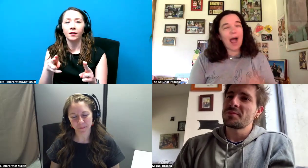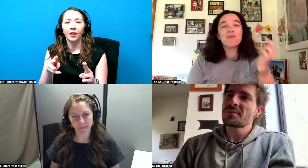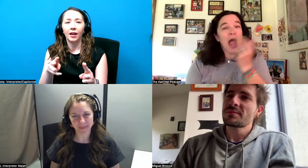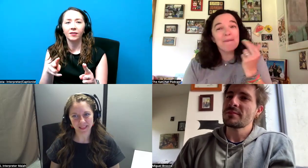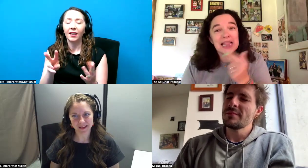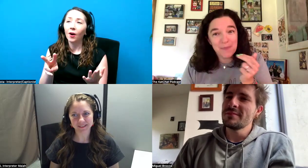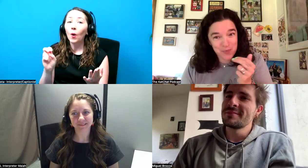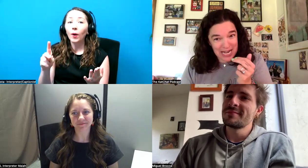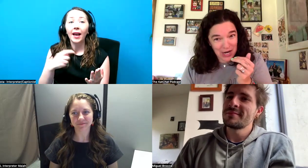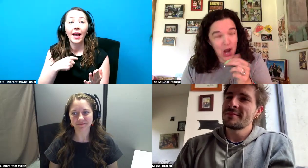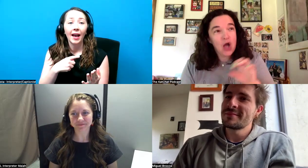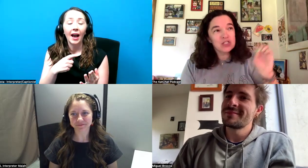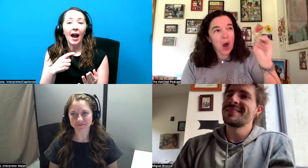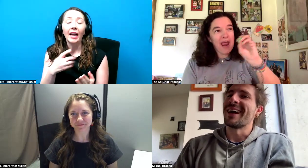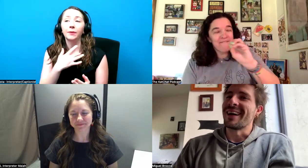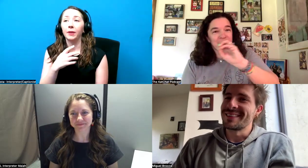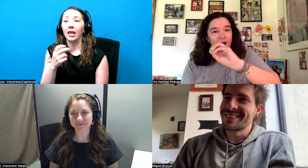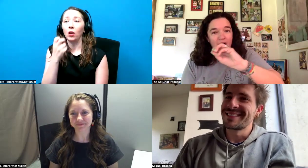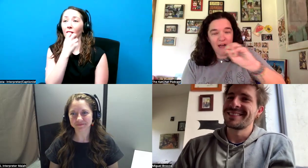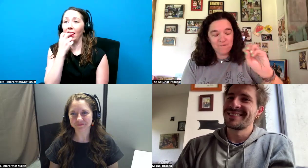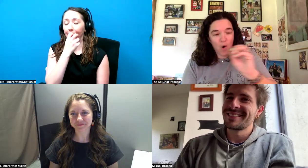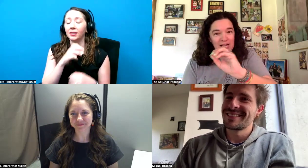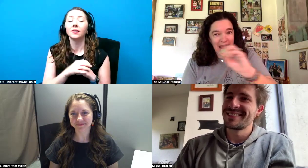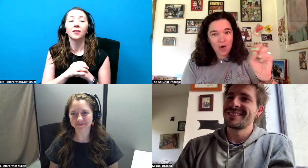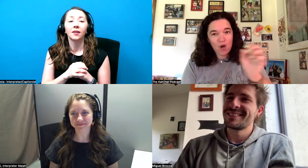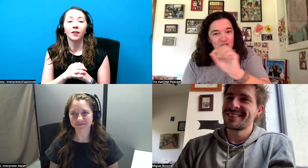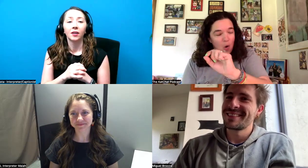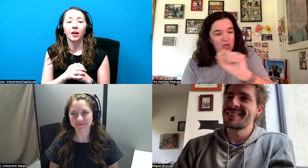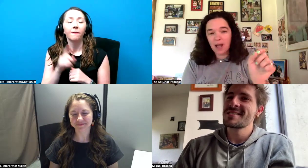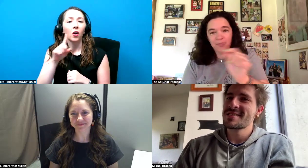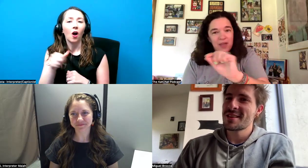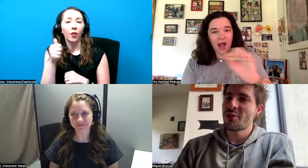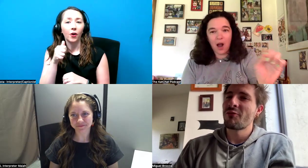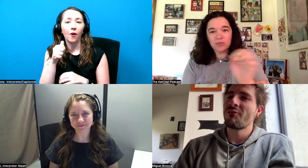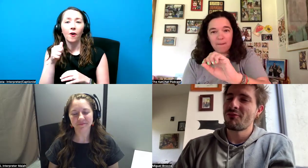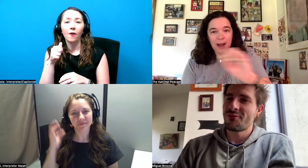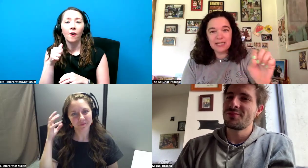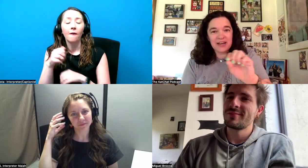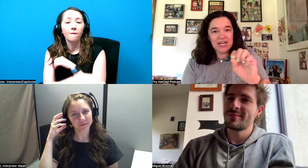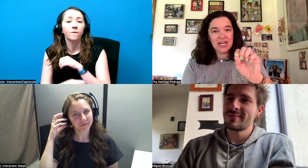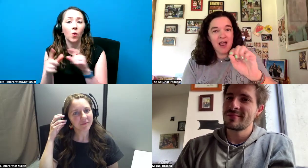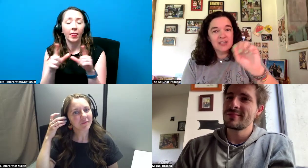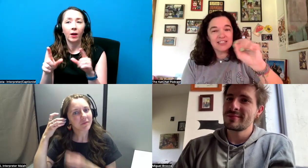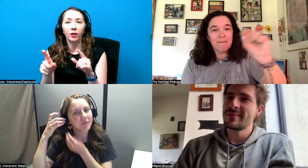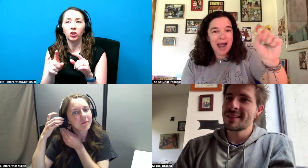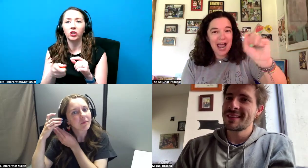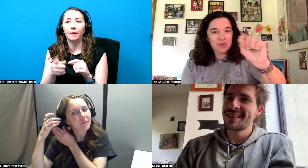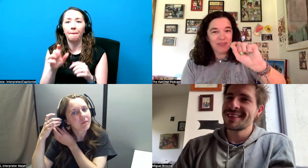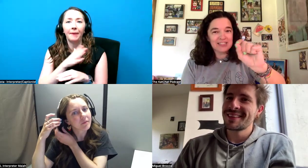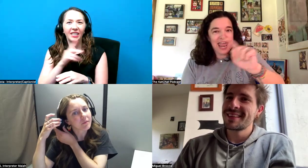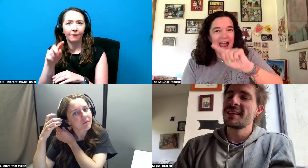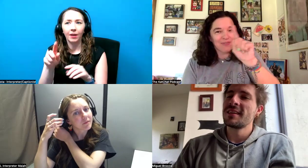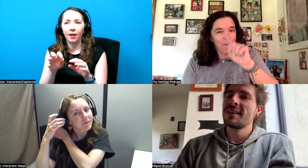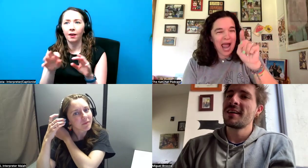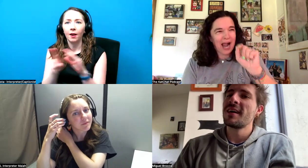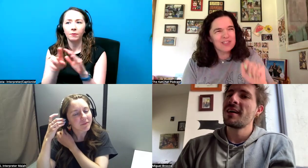was like, okay, I'm a lip reader. yeah, The foreign language or something that comes up on my TV that the mask what